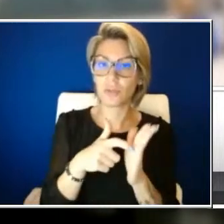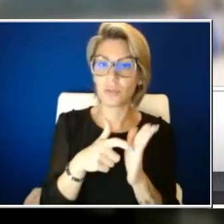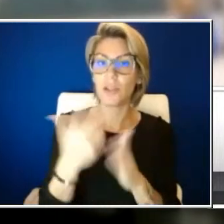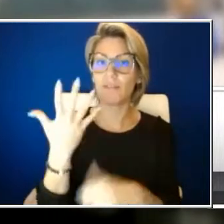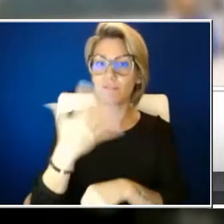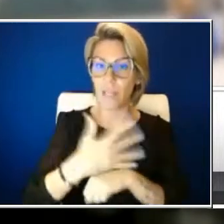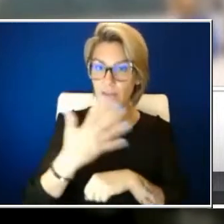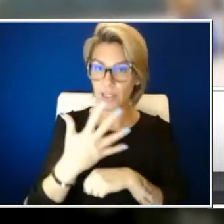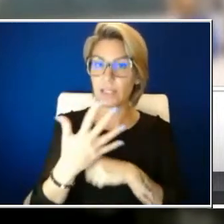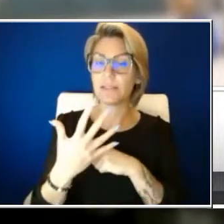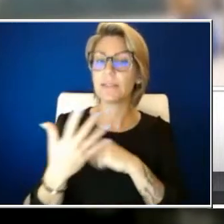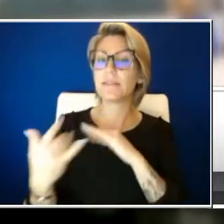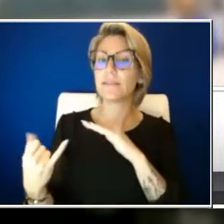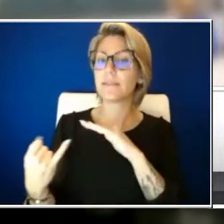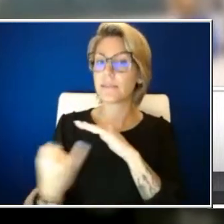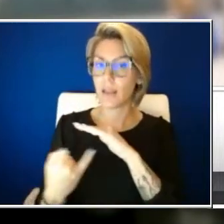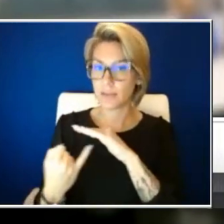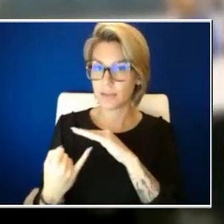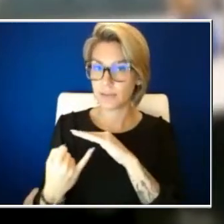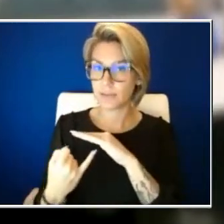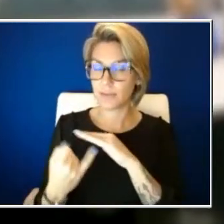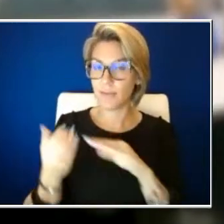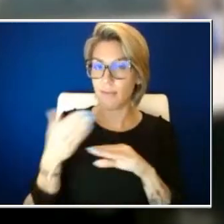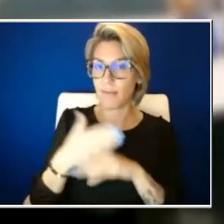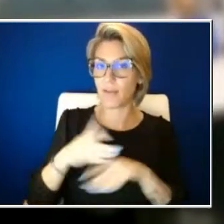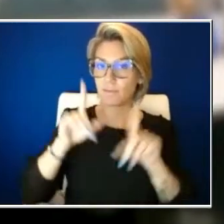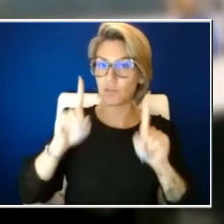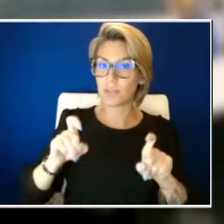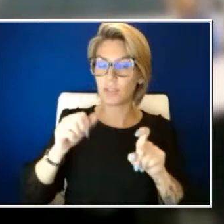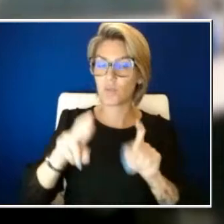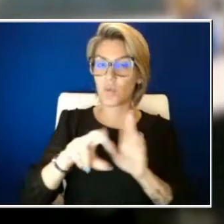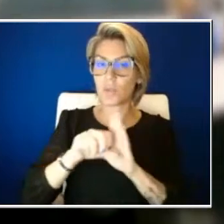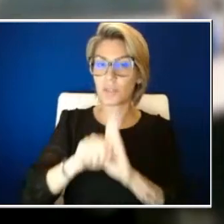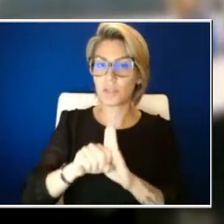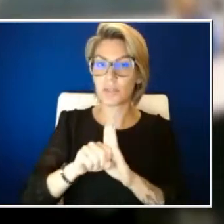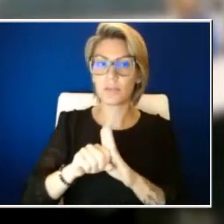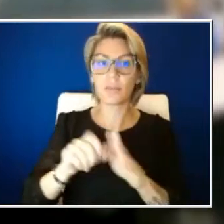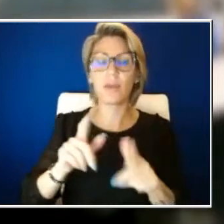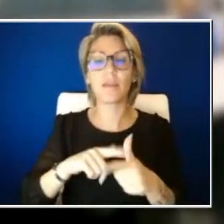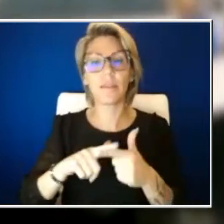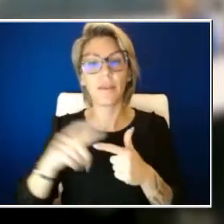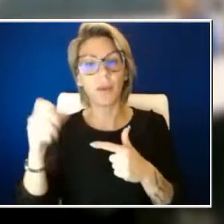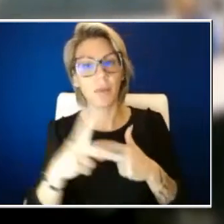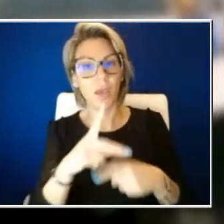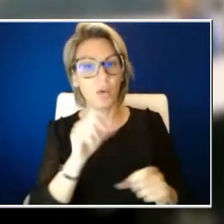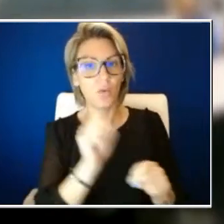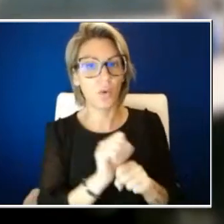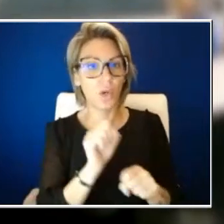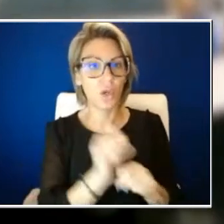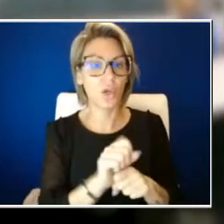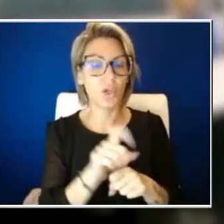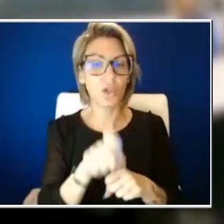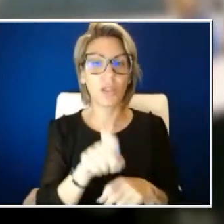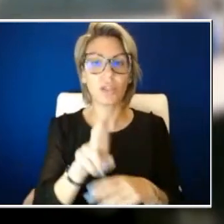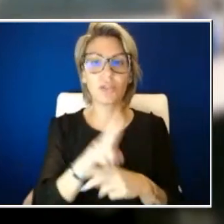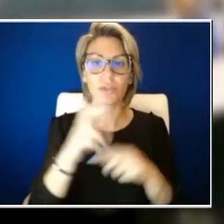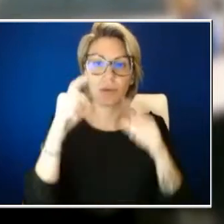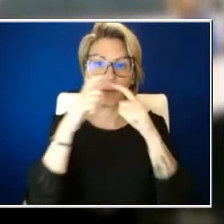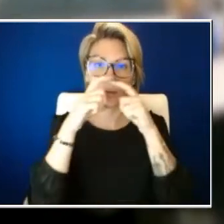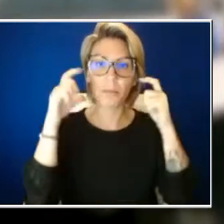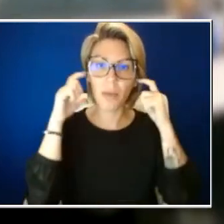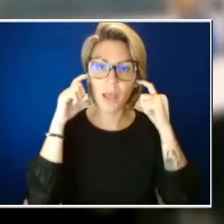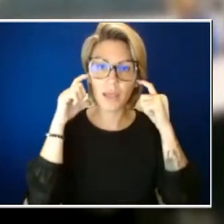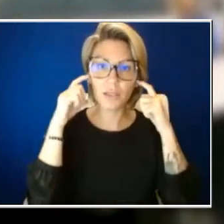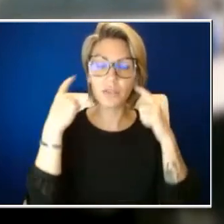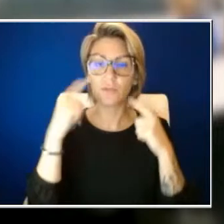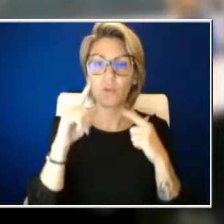5-day after being testing positive or being symptomatic. And once you return to work, you have to wear a mask. You have to mask for at